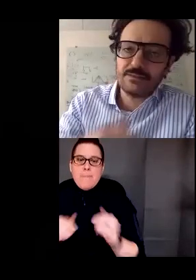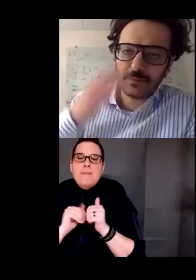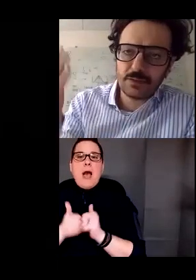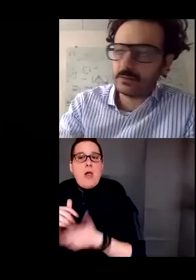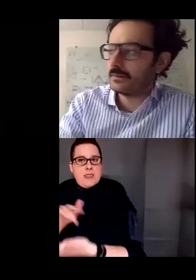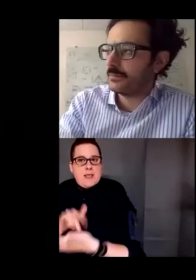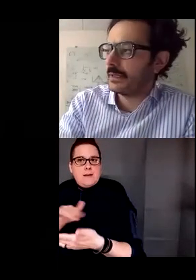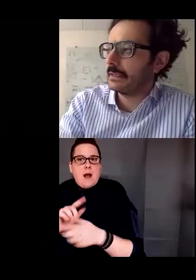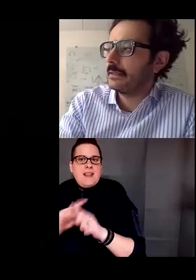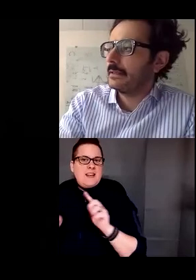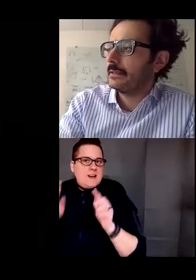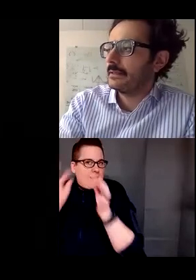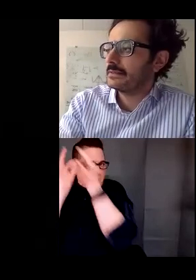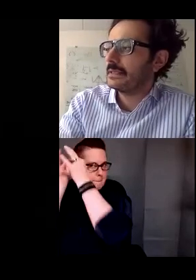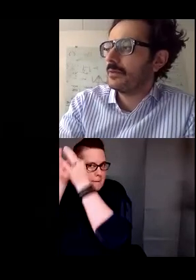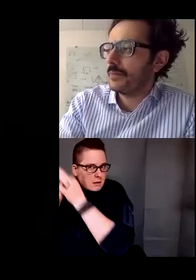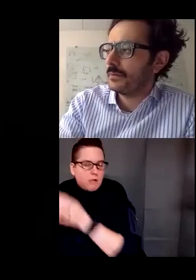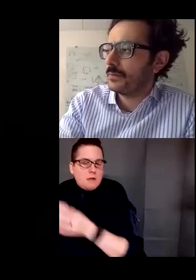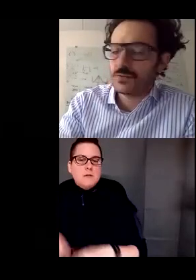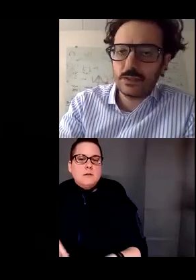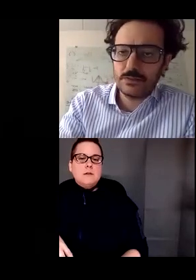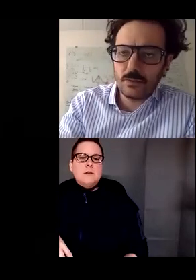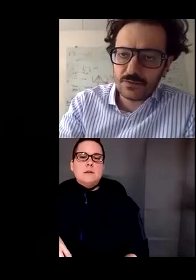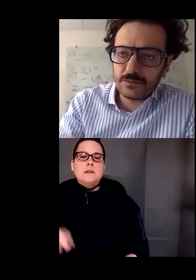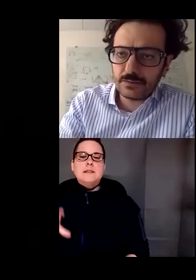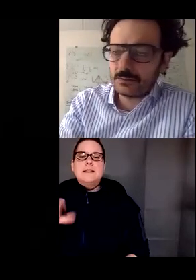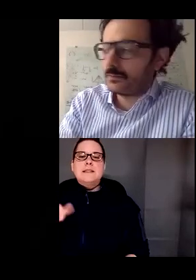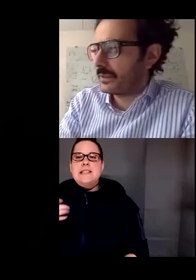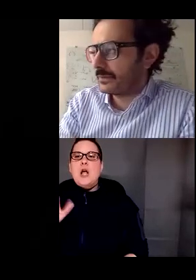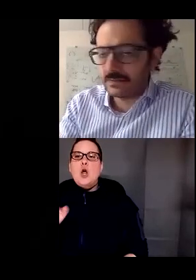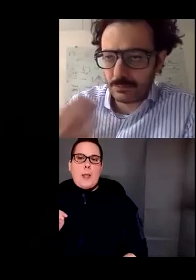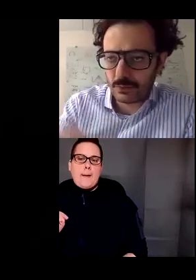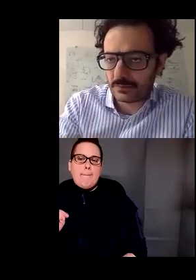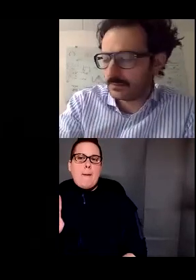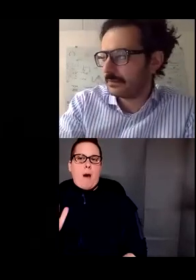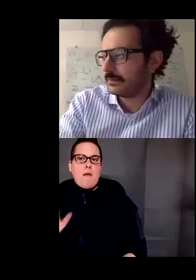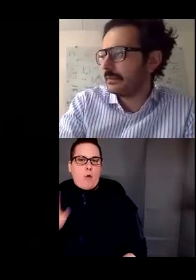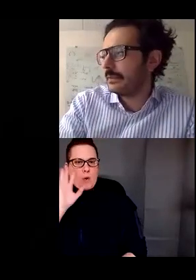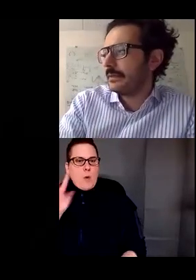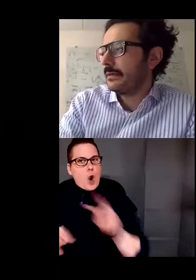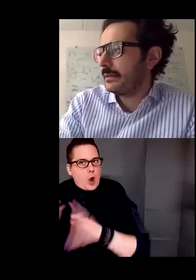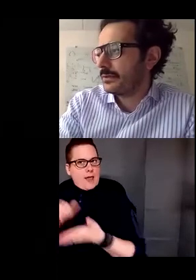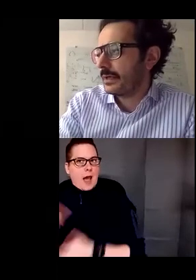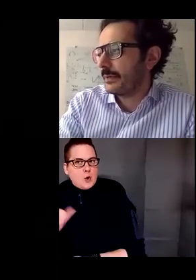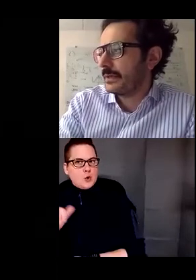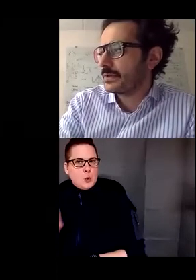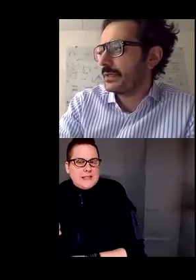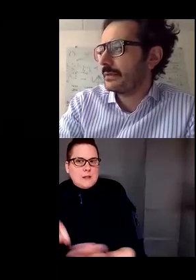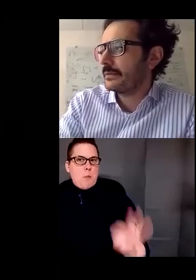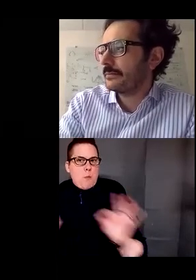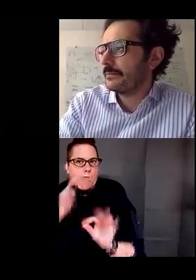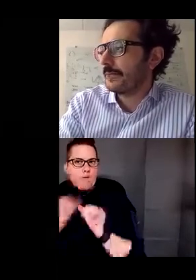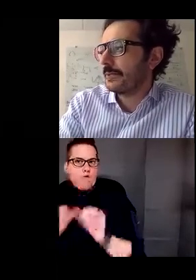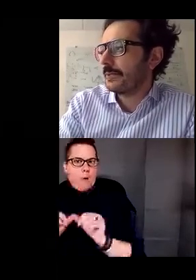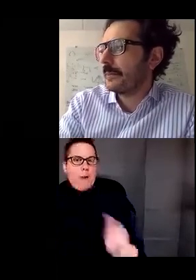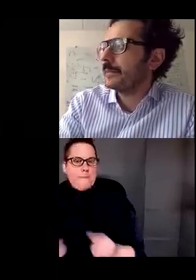a different bundle in the brain, the cingulum bundle, which we also intend to do because it's important in chronic pain. So we